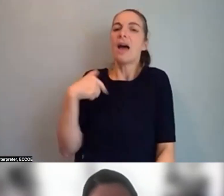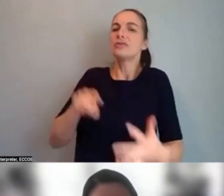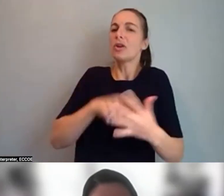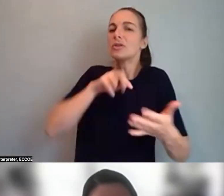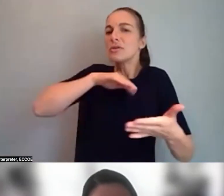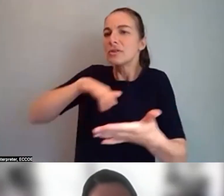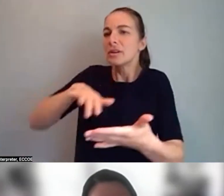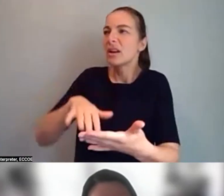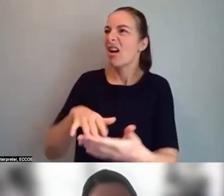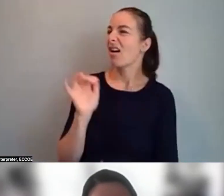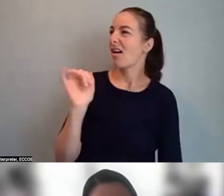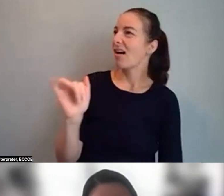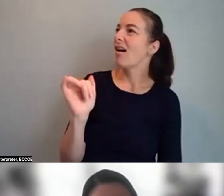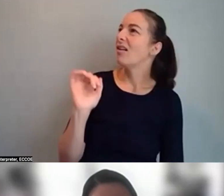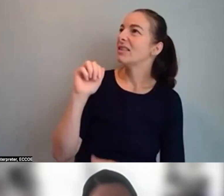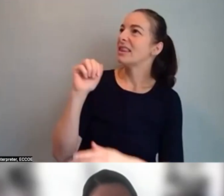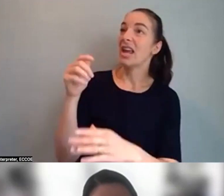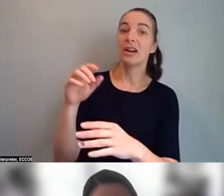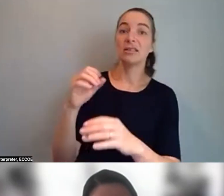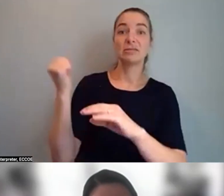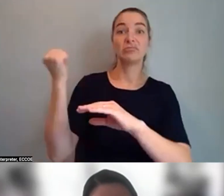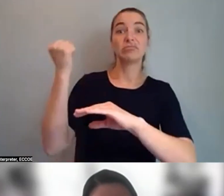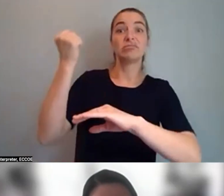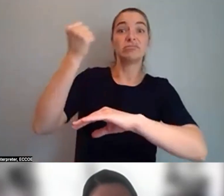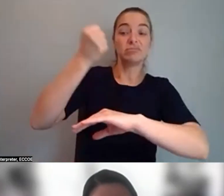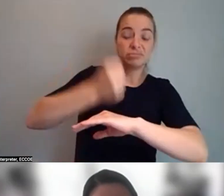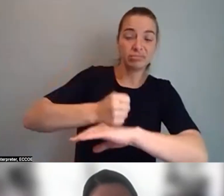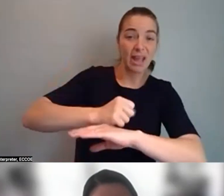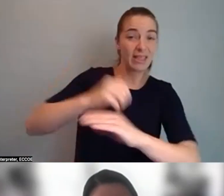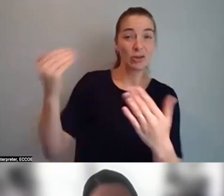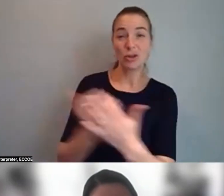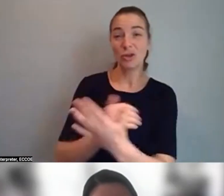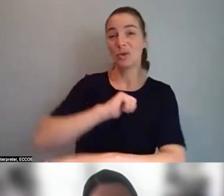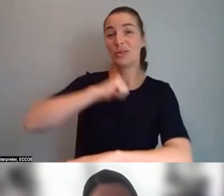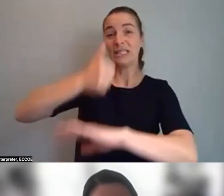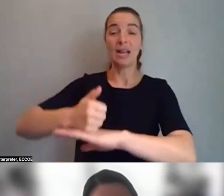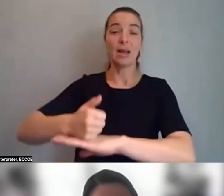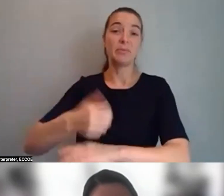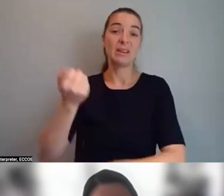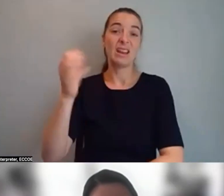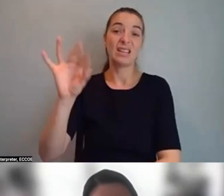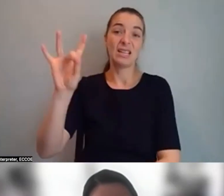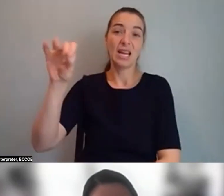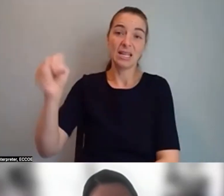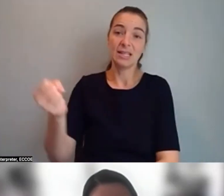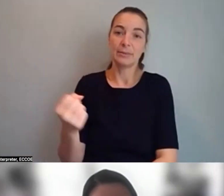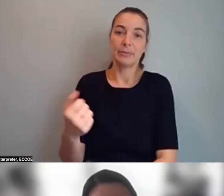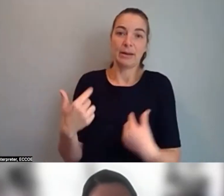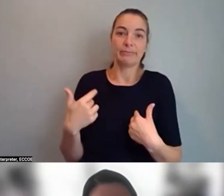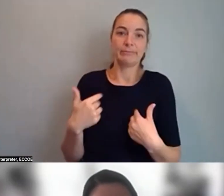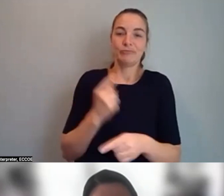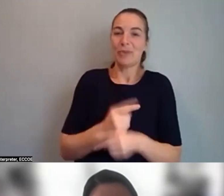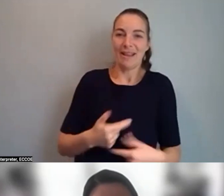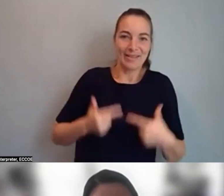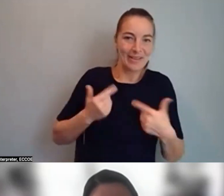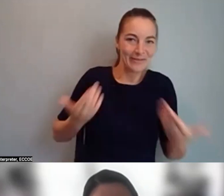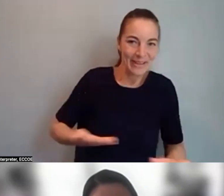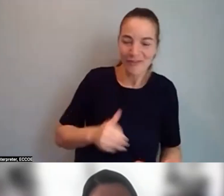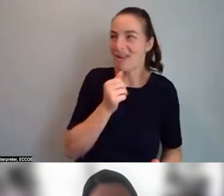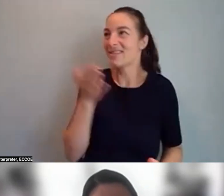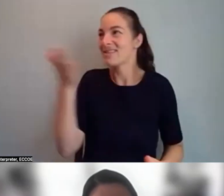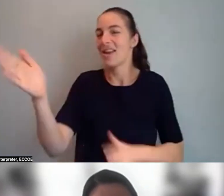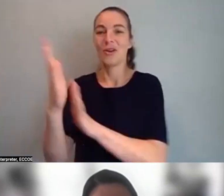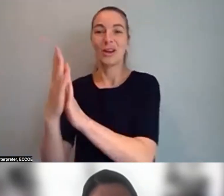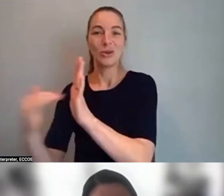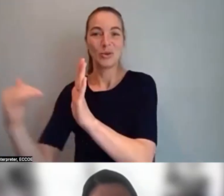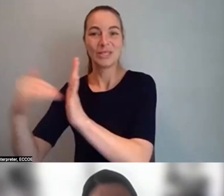structure, do you know what mean? And so it was really interesting, though, because then I was thinking about why and how it is that, you know, we